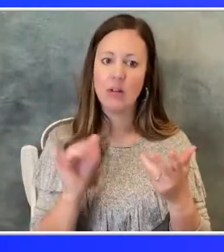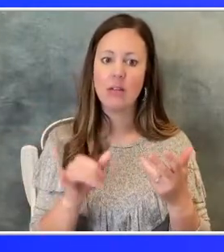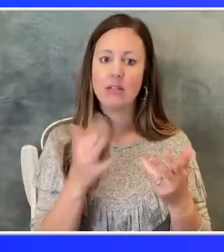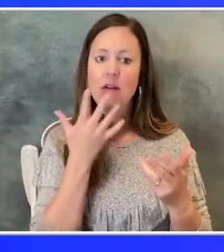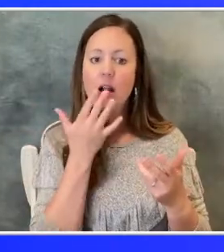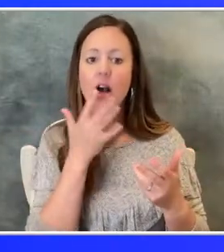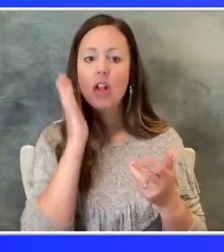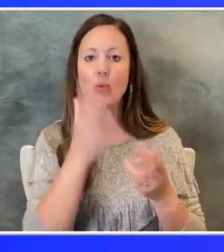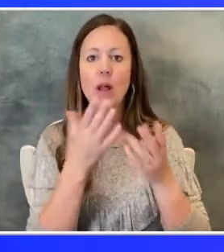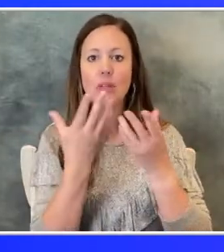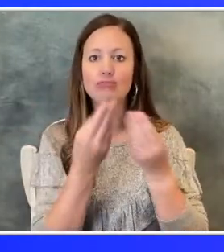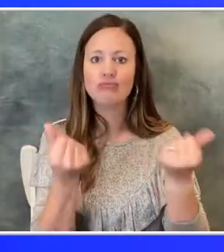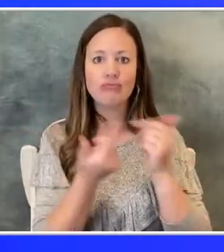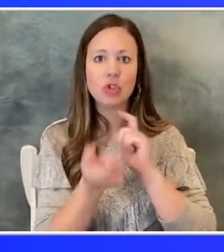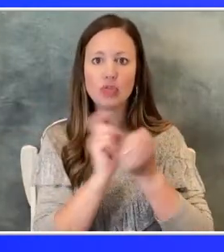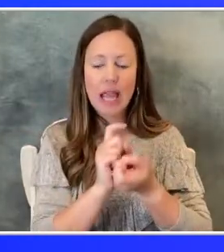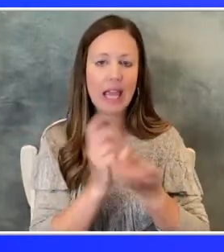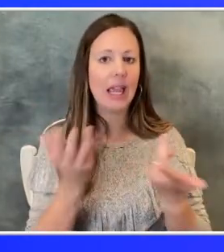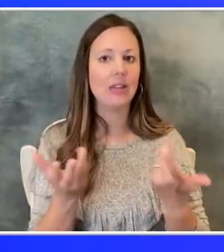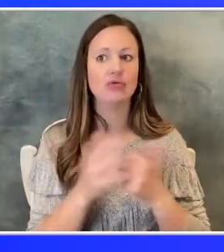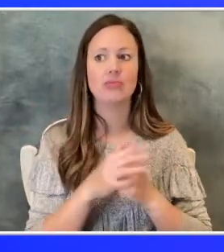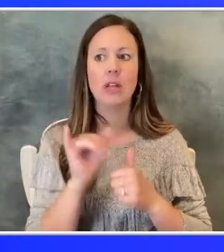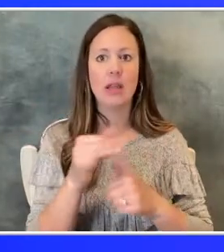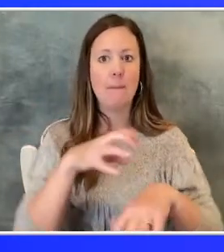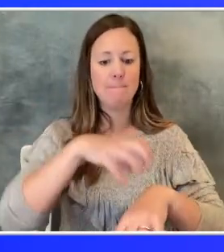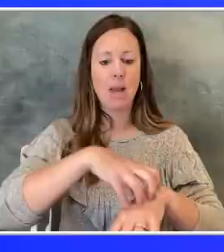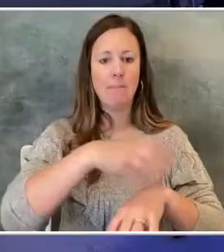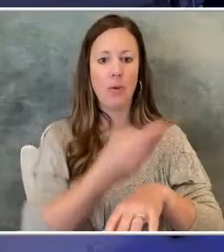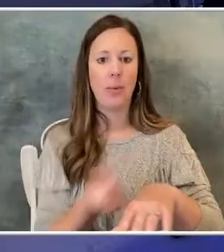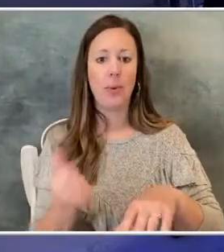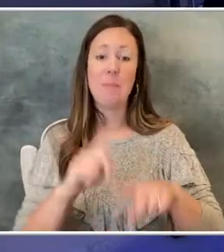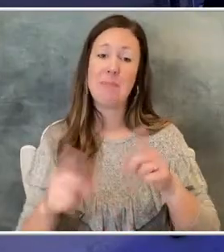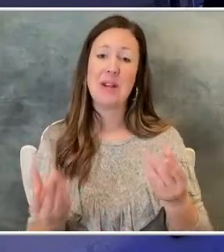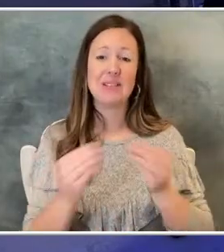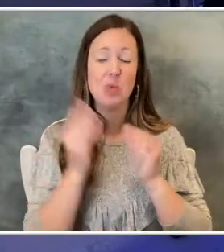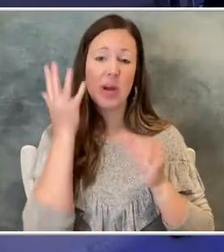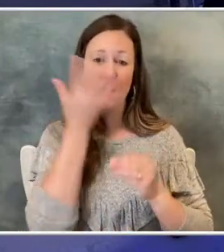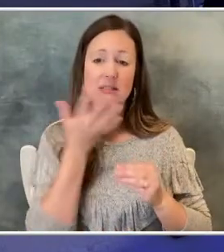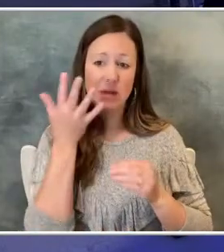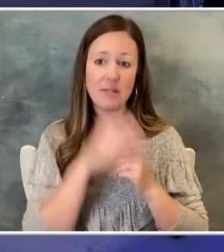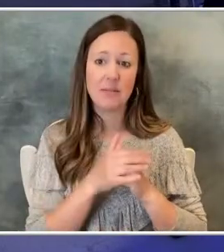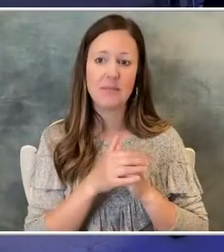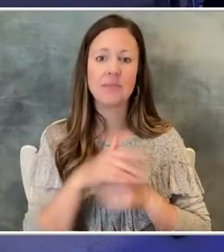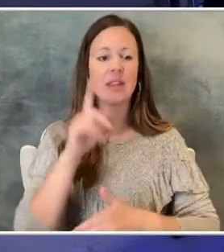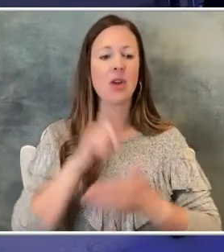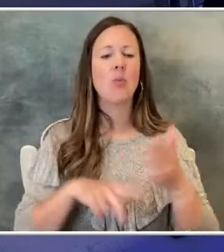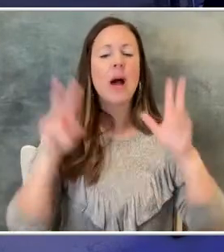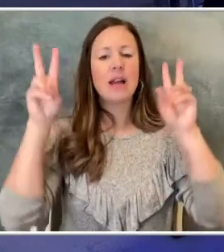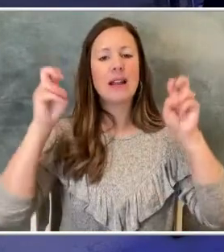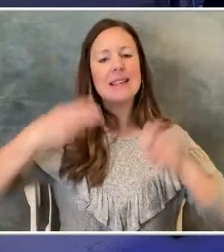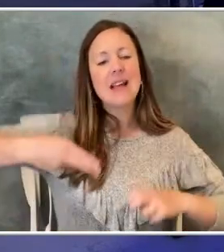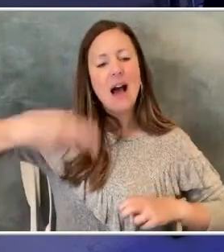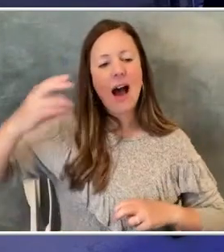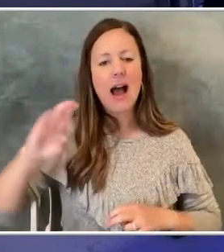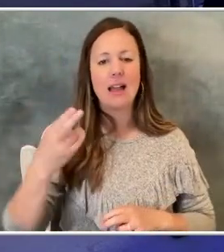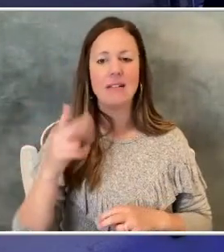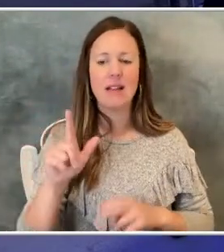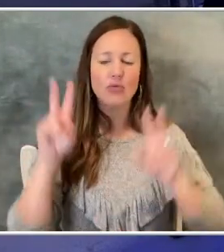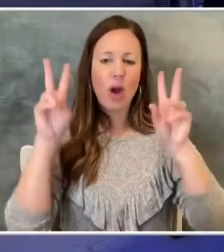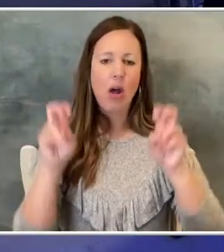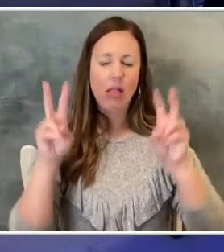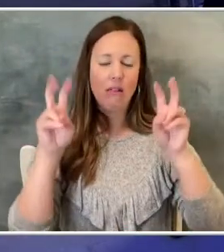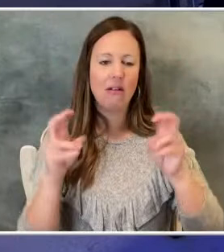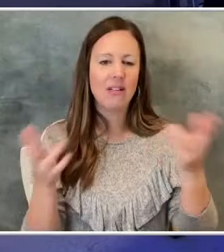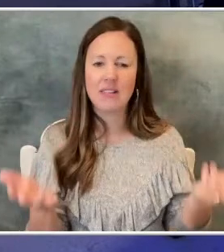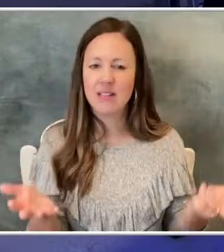bumps go away, but it's more cosmetic. What is considered high cholesterol, just for people as